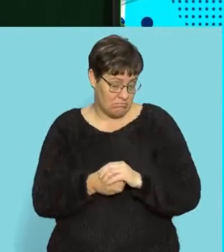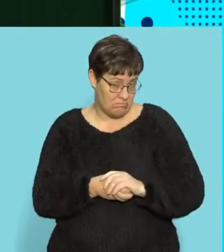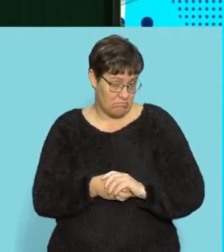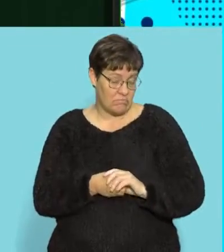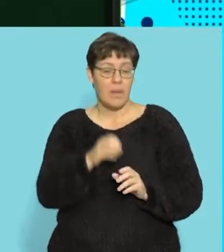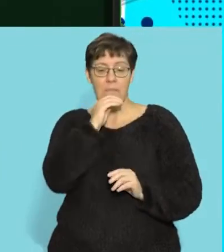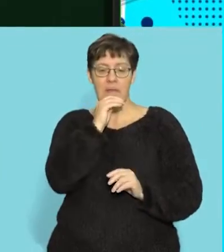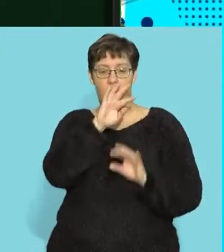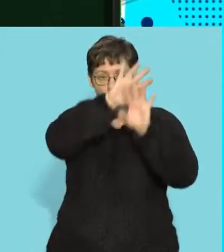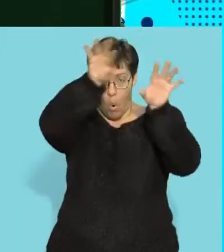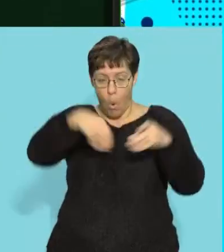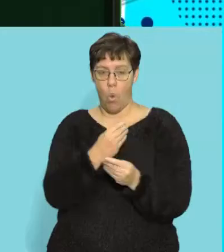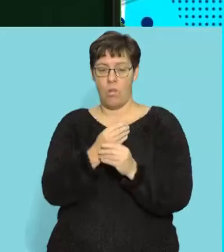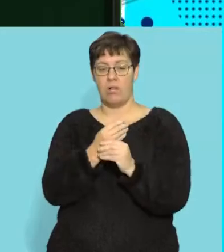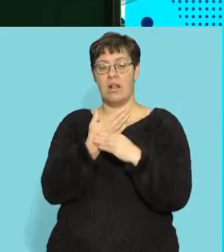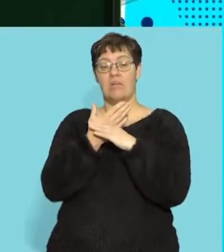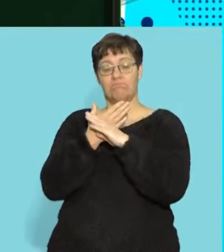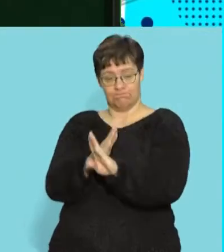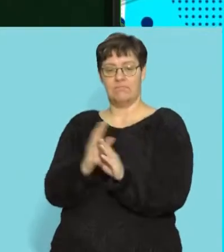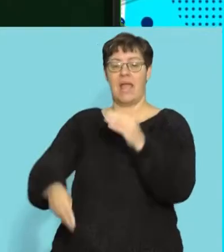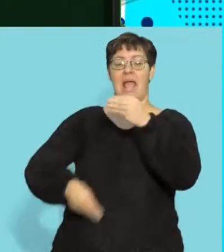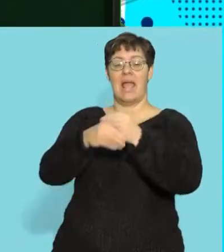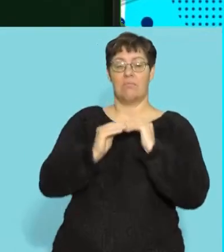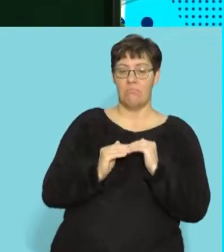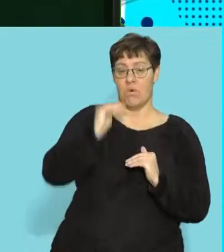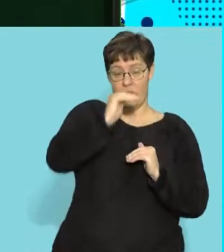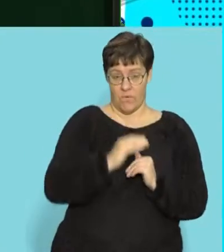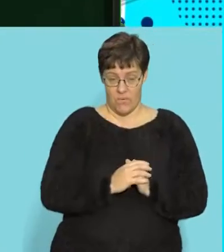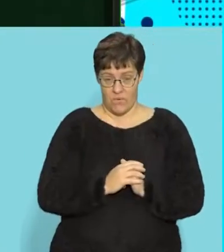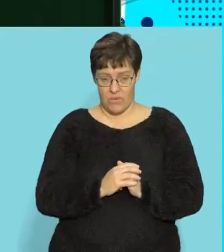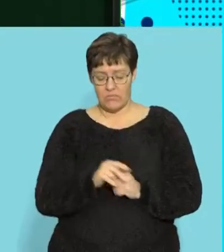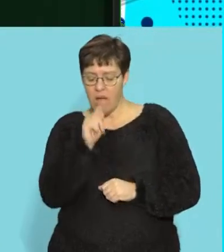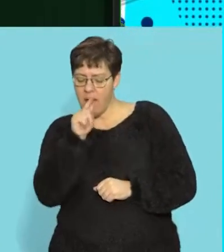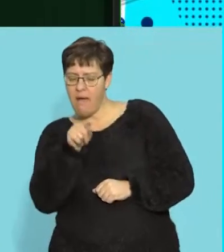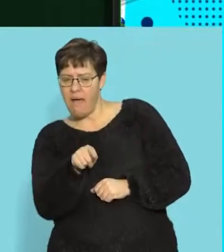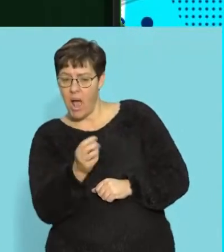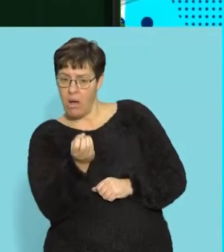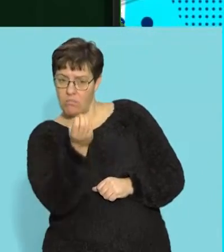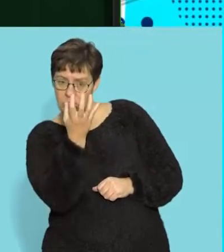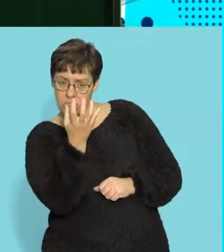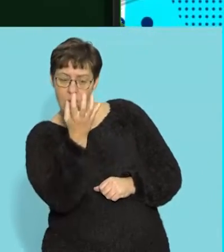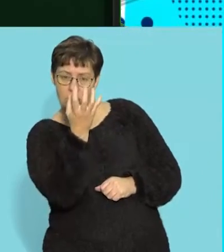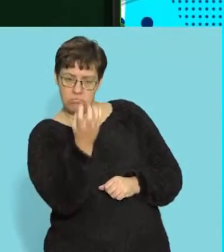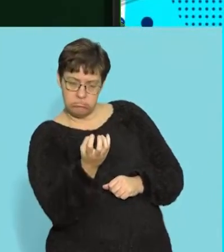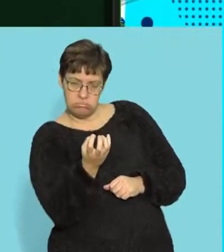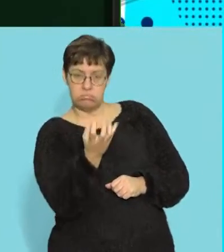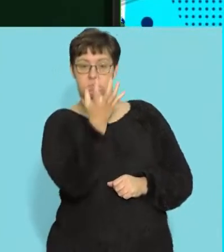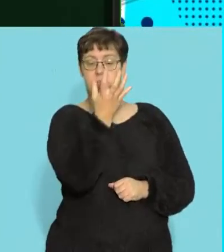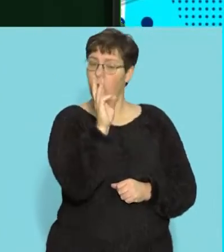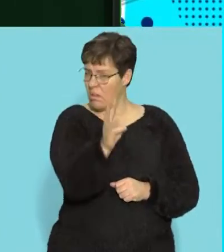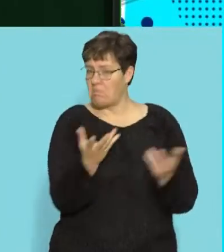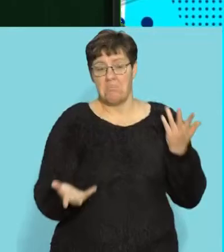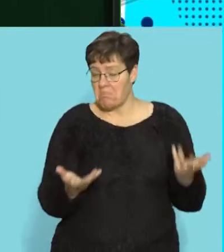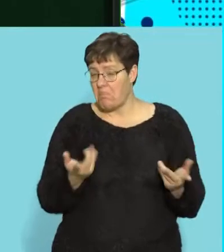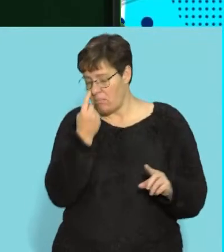actually increasing the effective resistance of the circuit. And then now we want to establish exactly how that actually affects